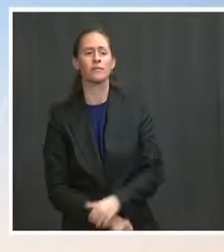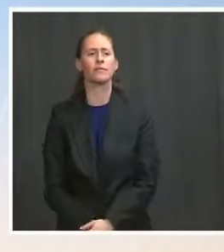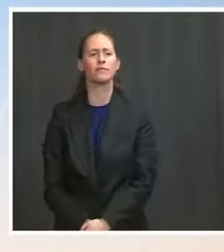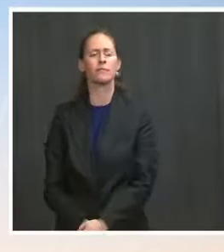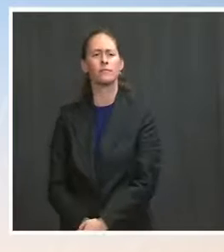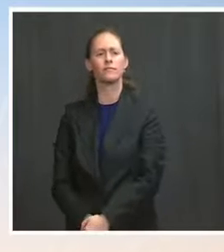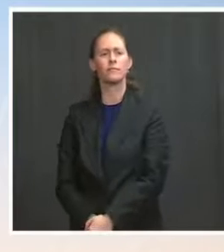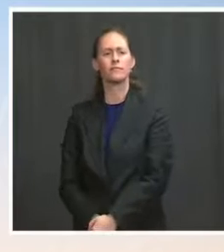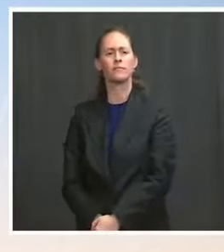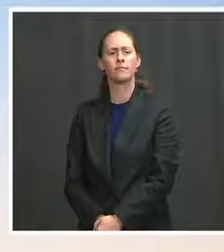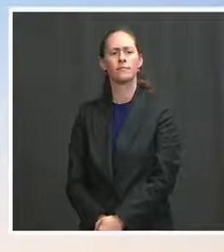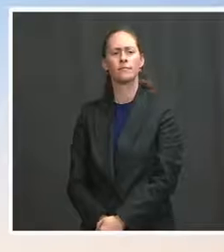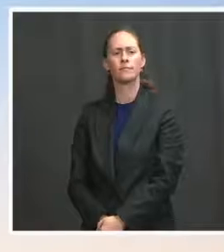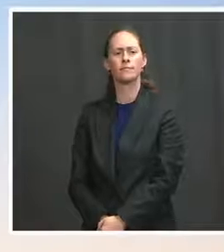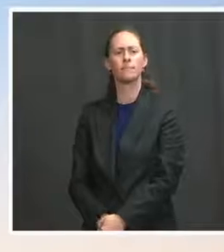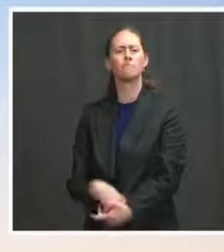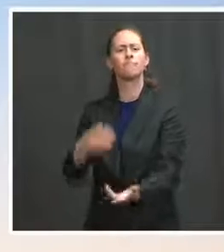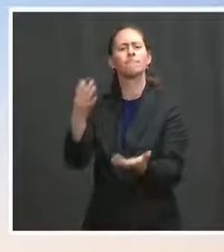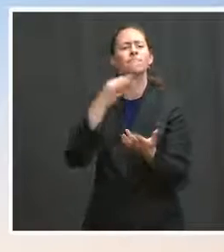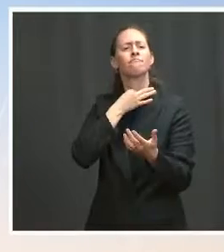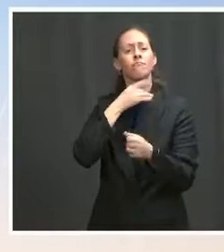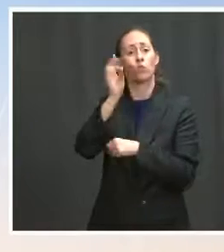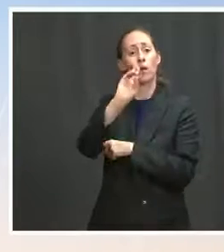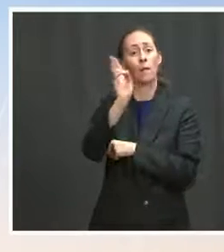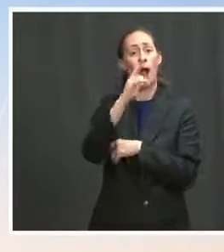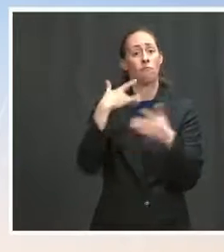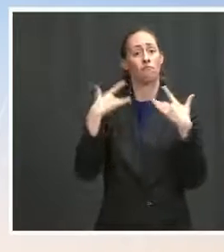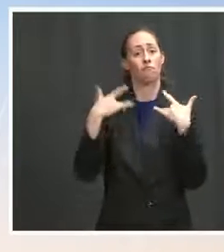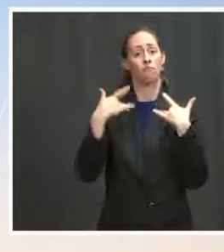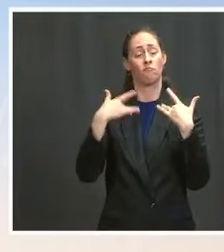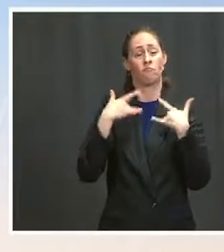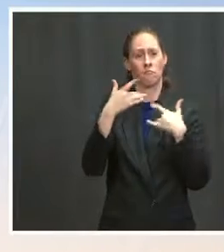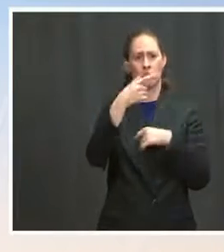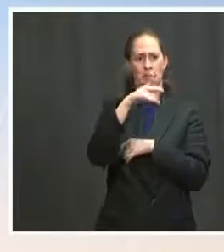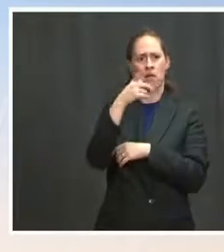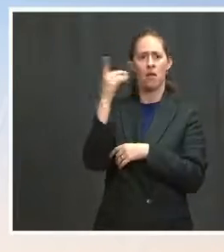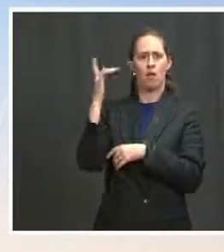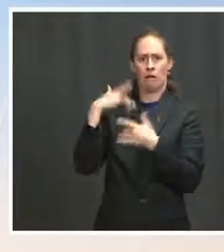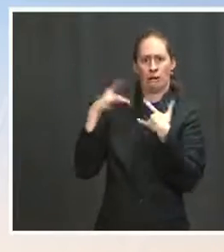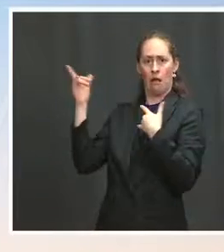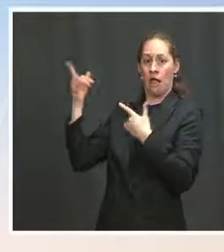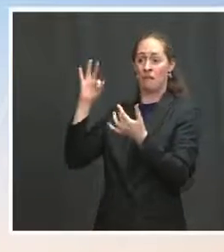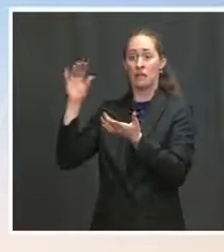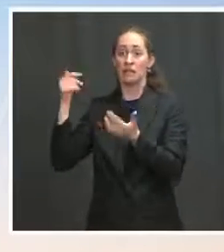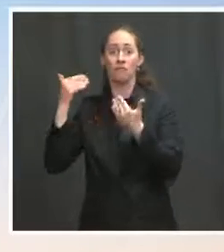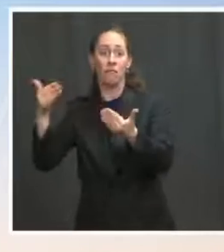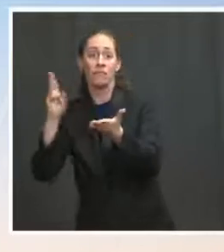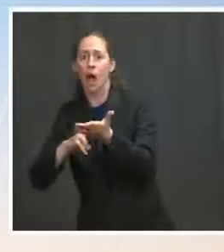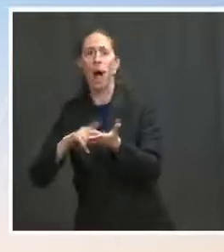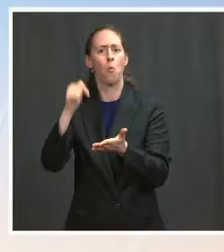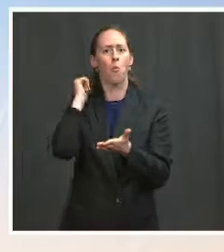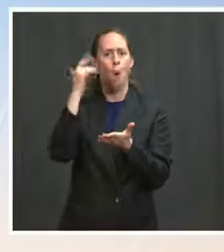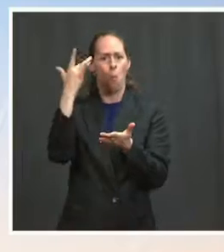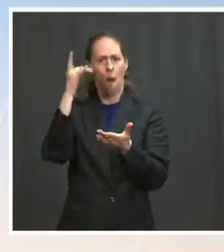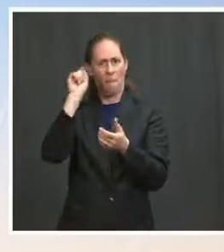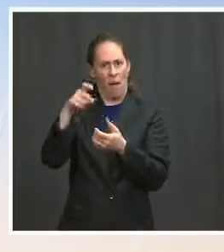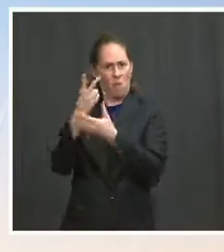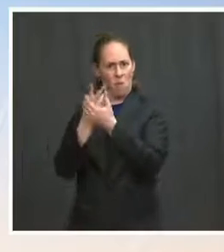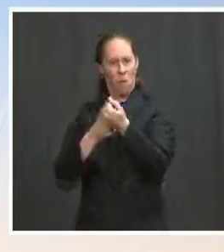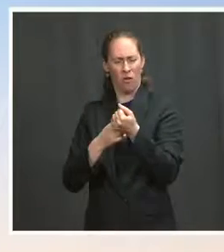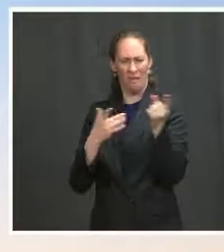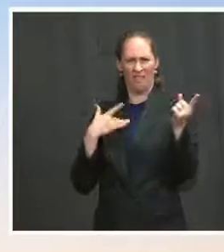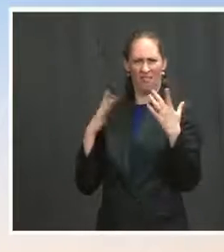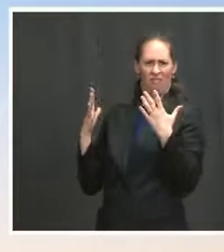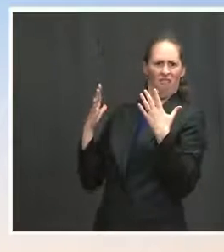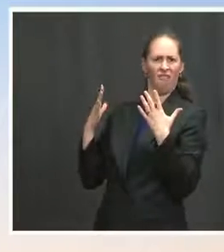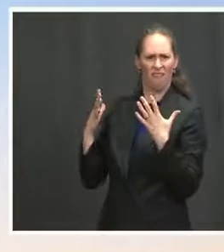Republicans seem to be having is on that specific issue. I won't sign it if the other one isn't on my desk. I think that's what has them